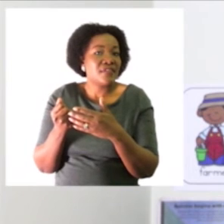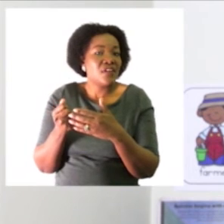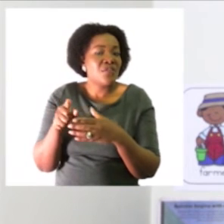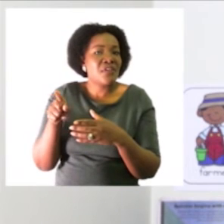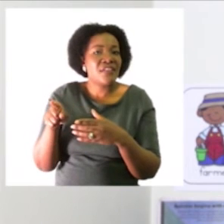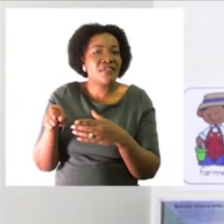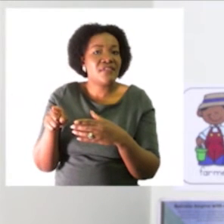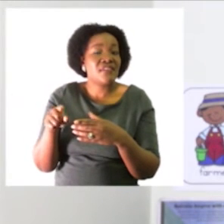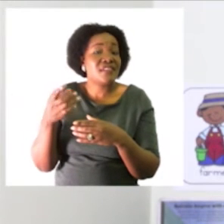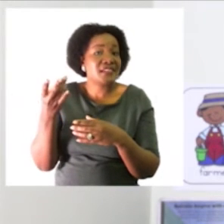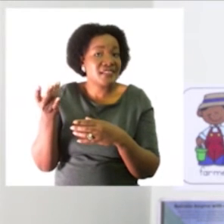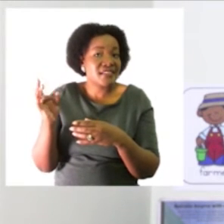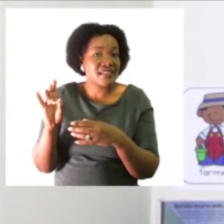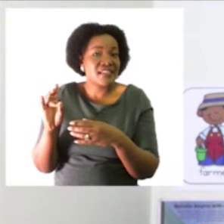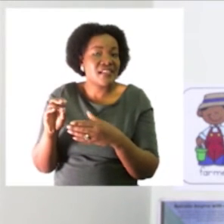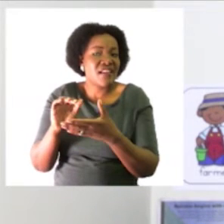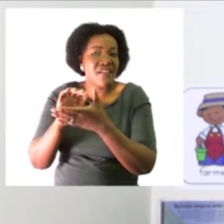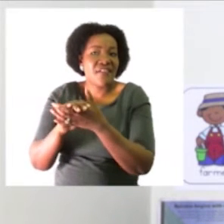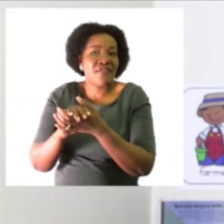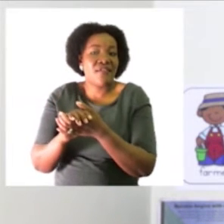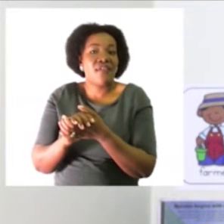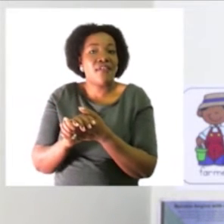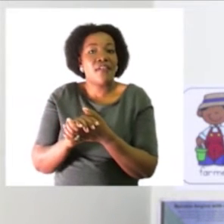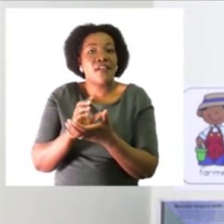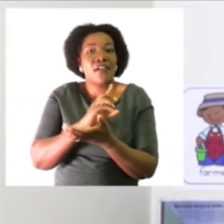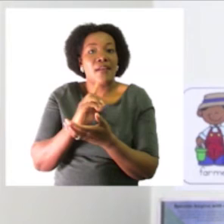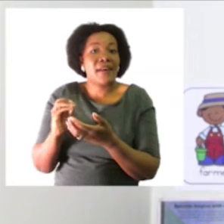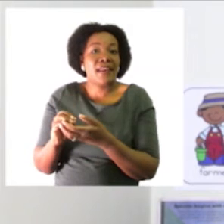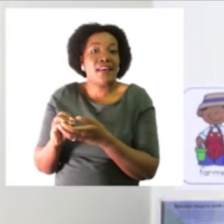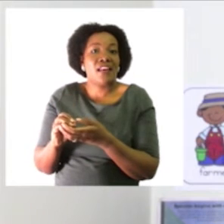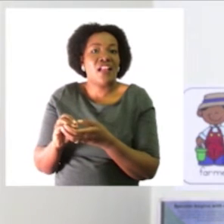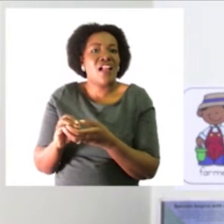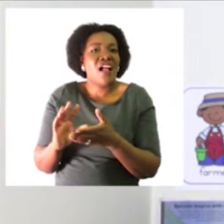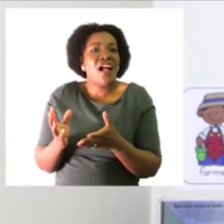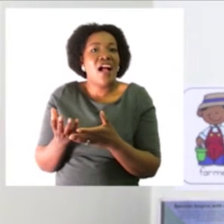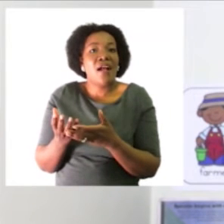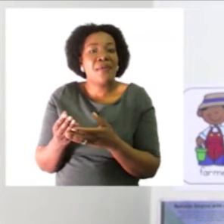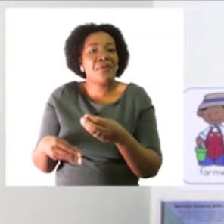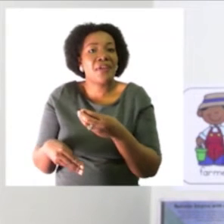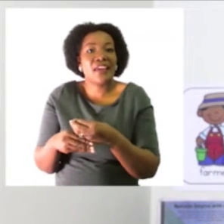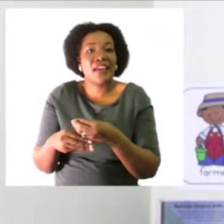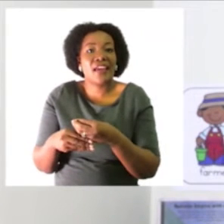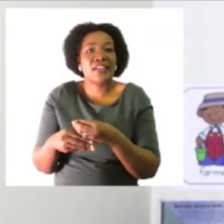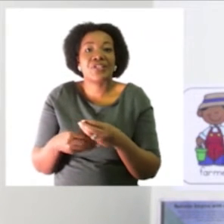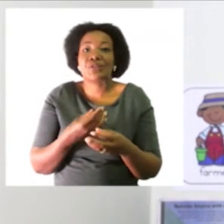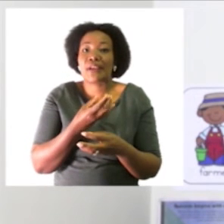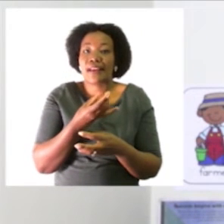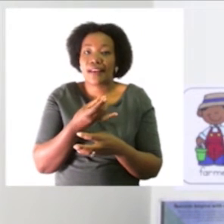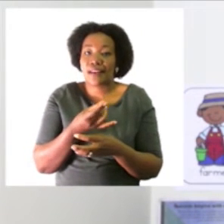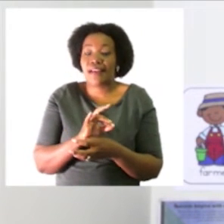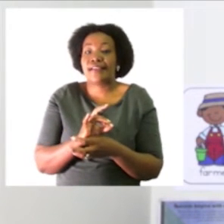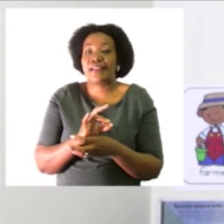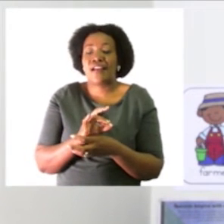find a friend for the 10. How many do you have to add here to 8 in order for us to